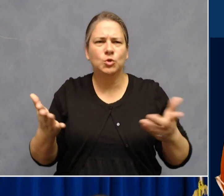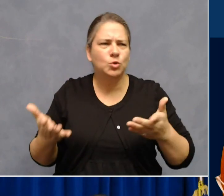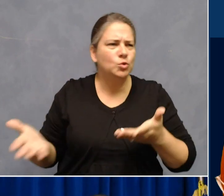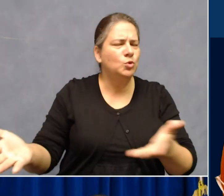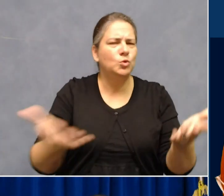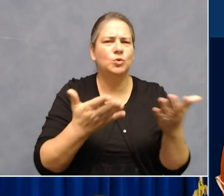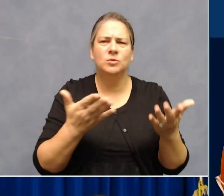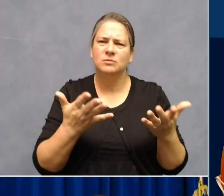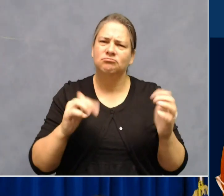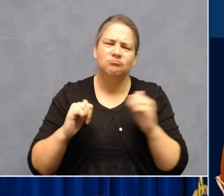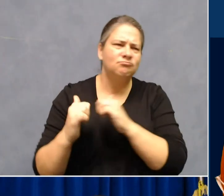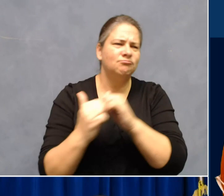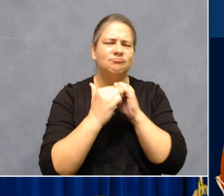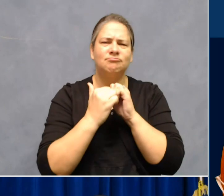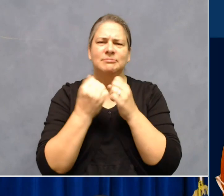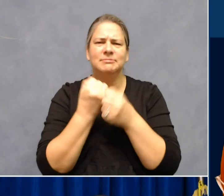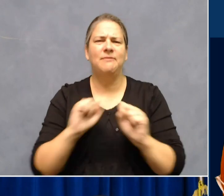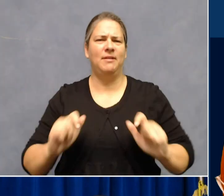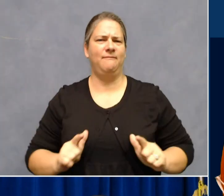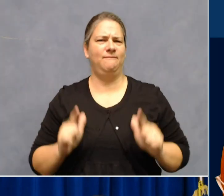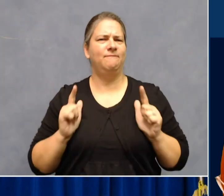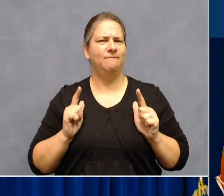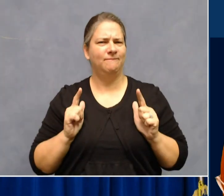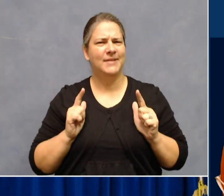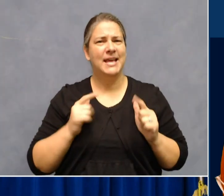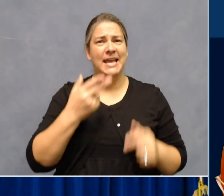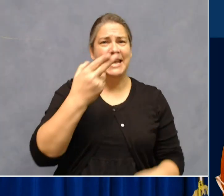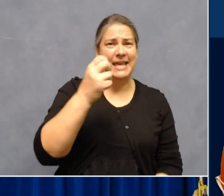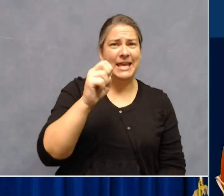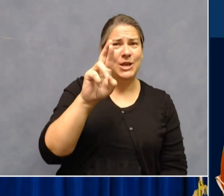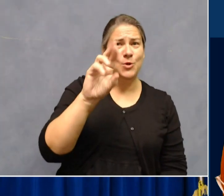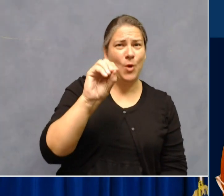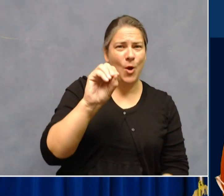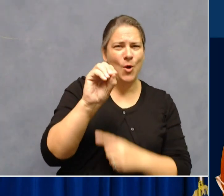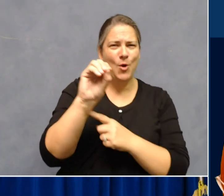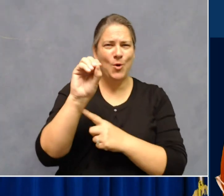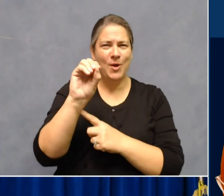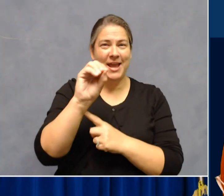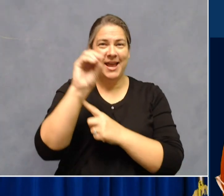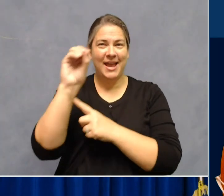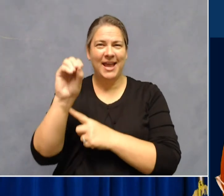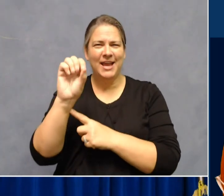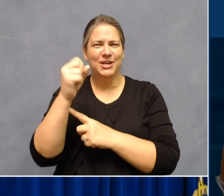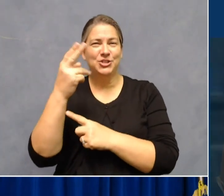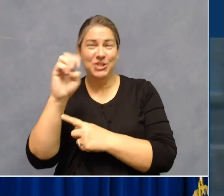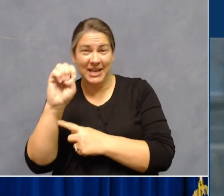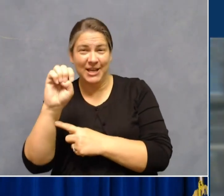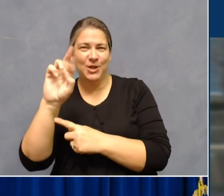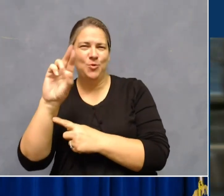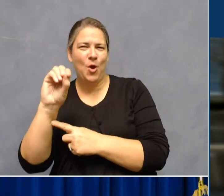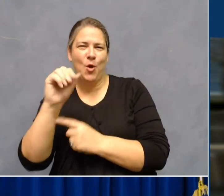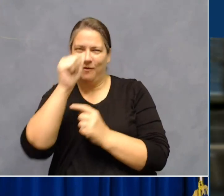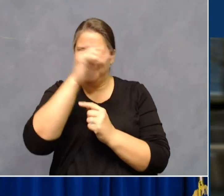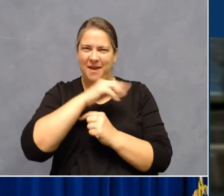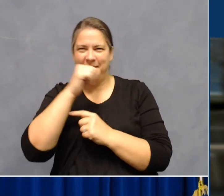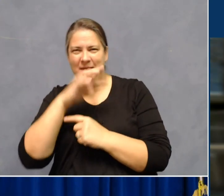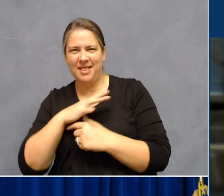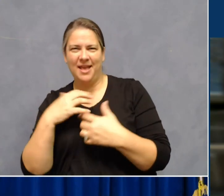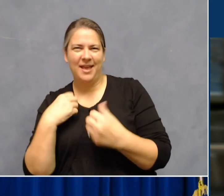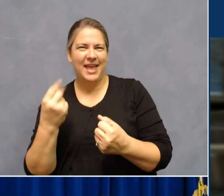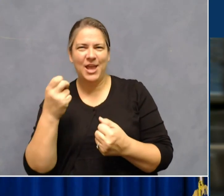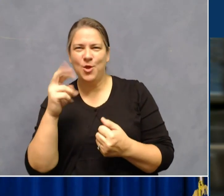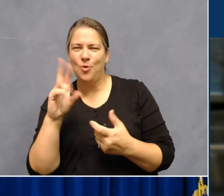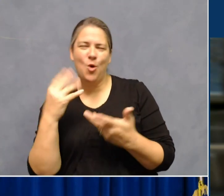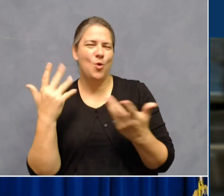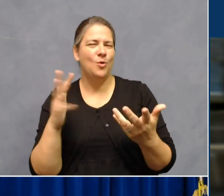be heroes and sheroes like the people that we are about to show. So we're going to start here. And